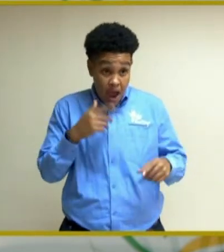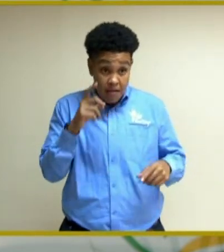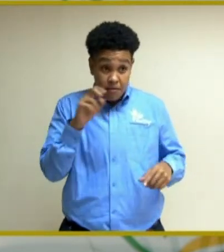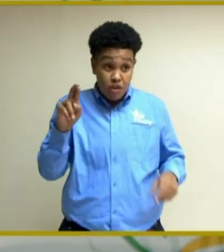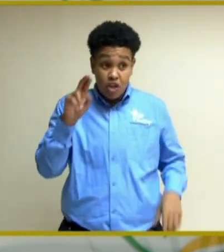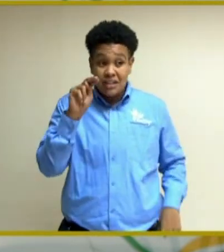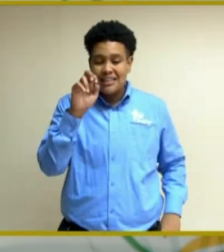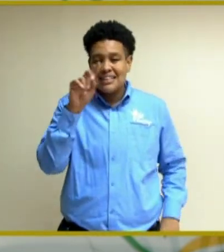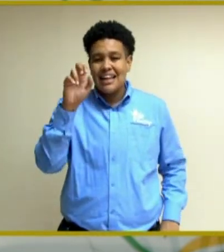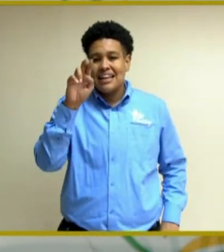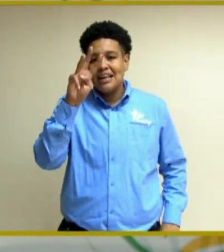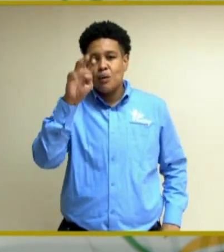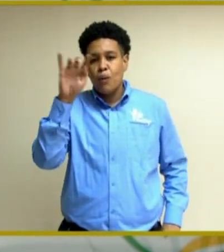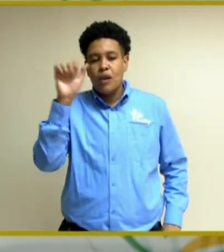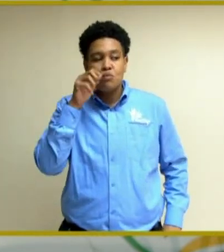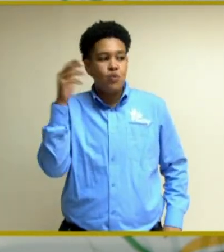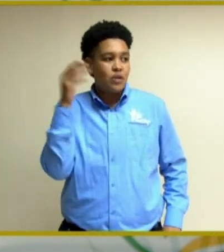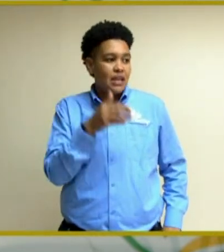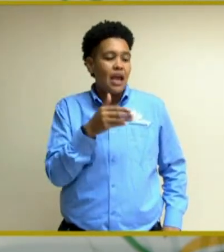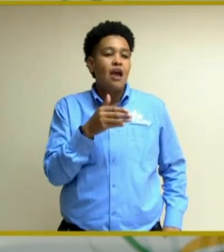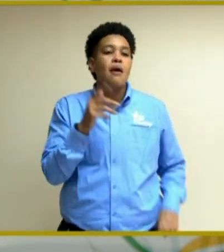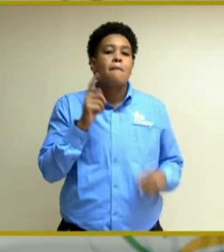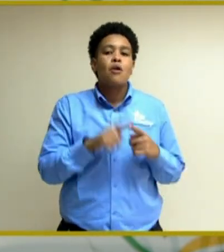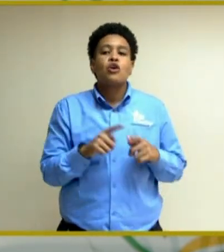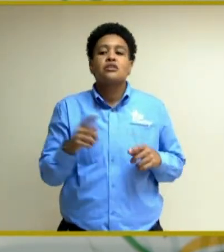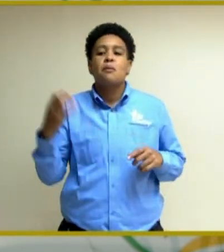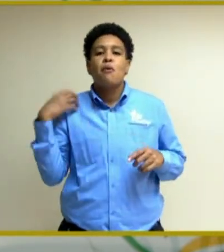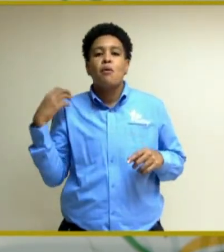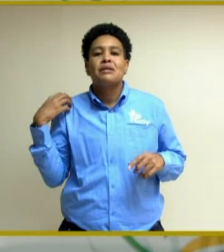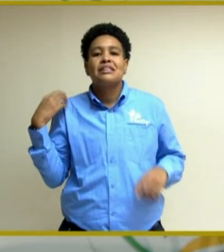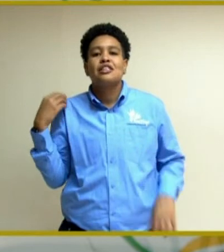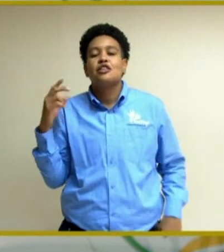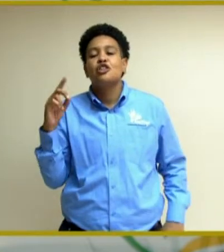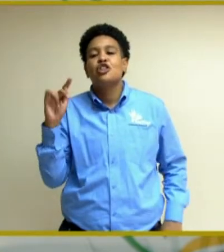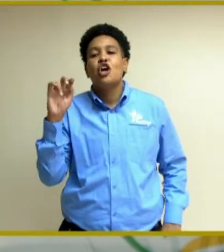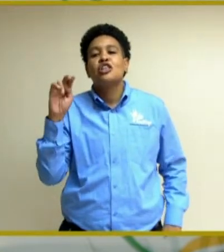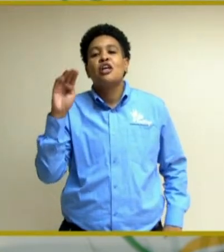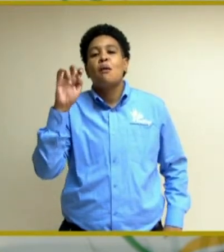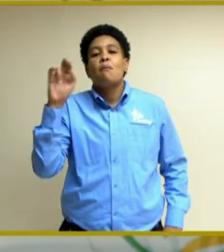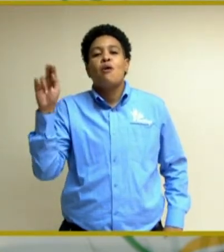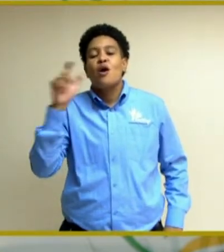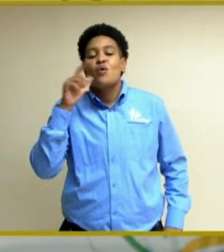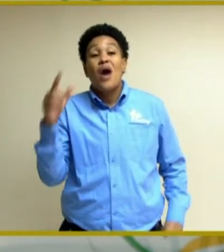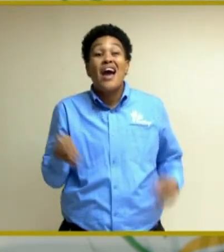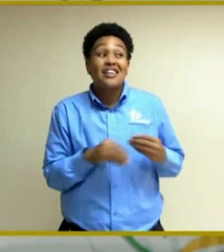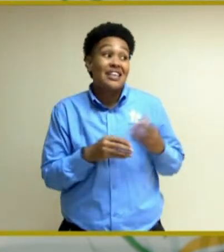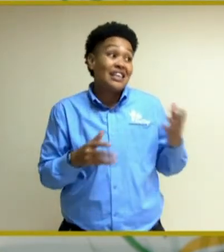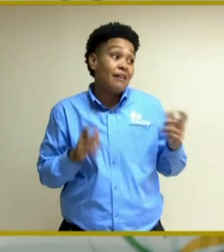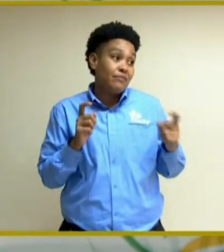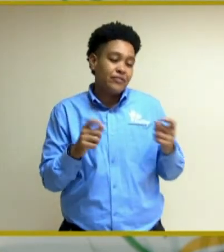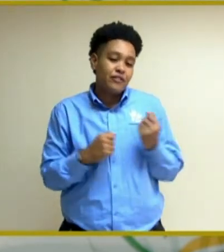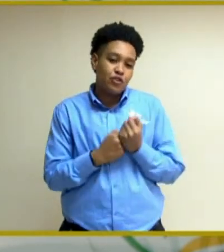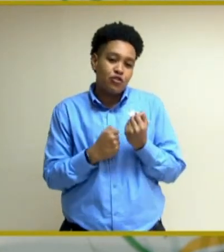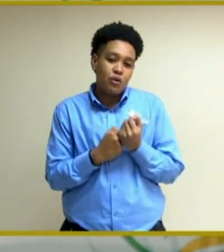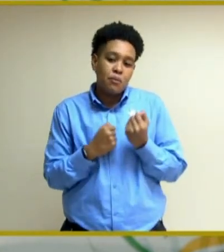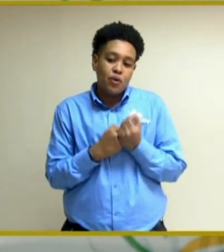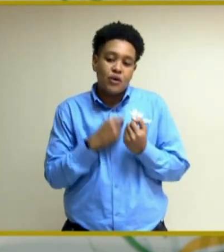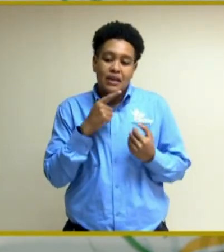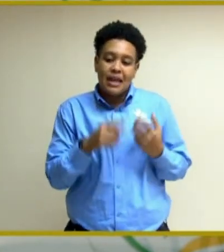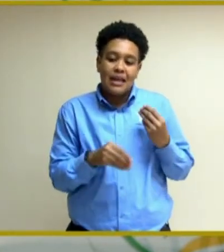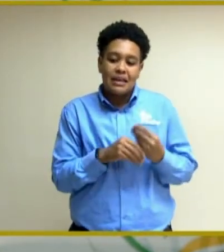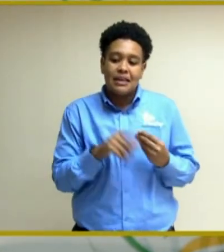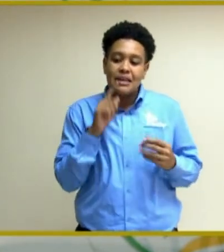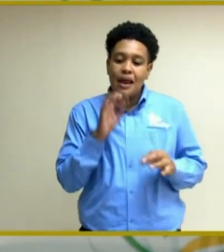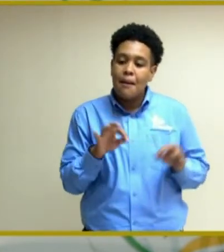Nadine Williams, who is here, and the permanent secretary, who is also here giving support, and he is playing